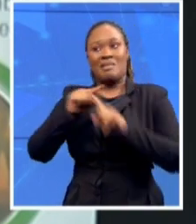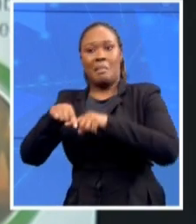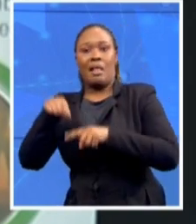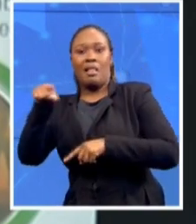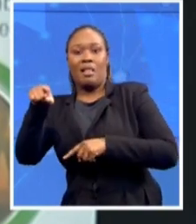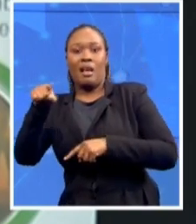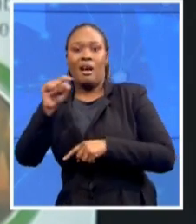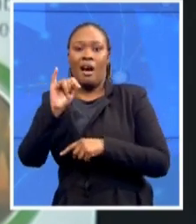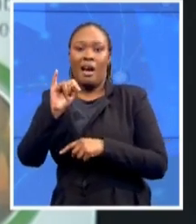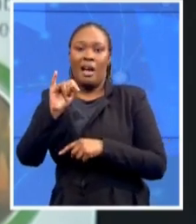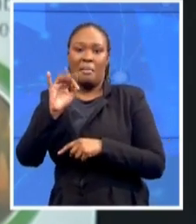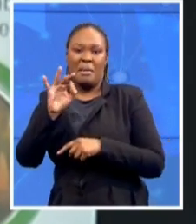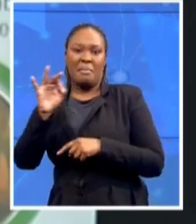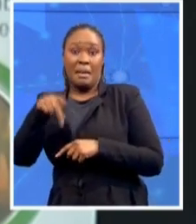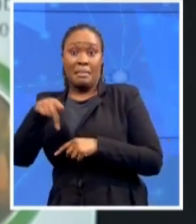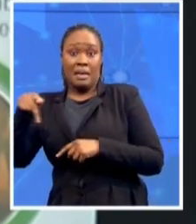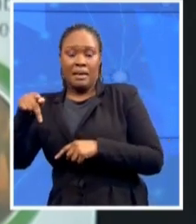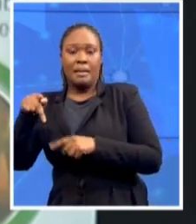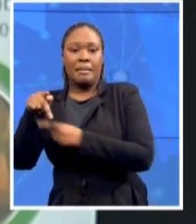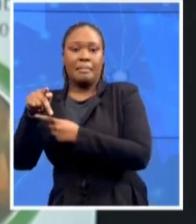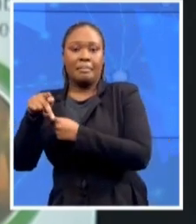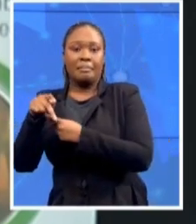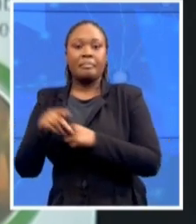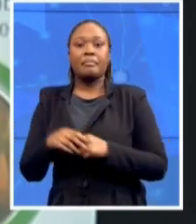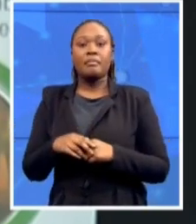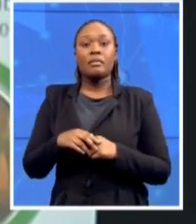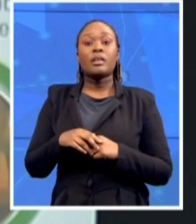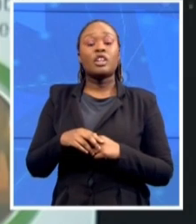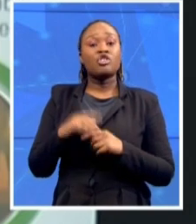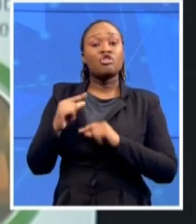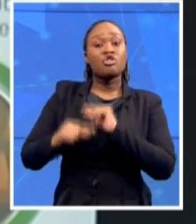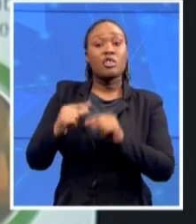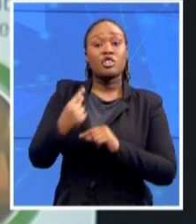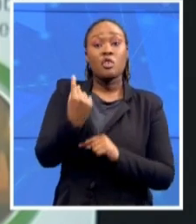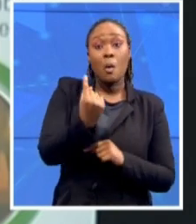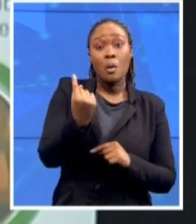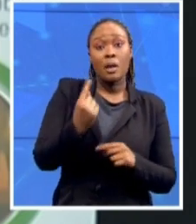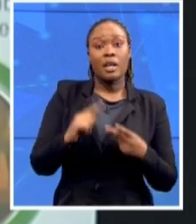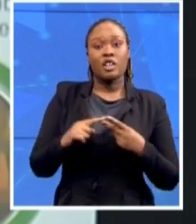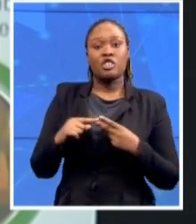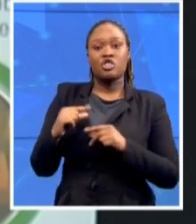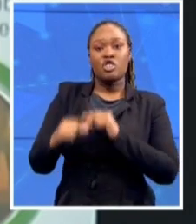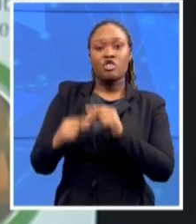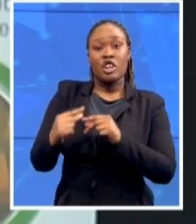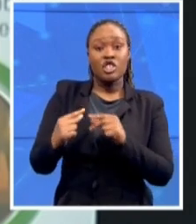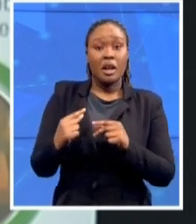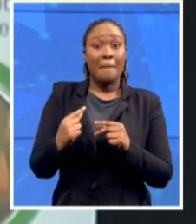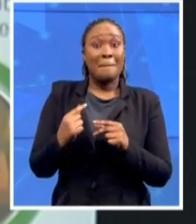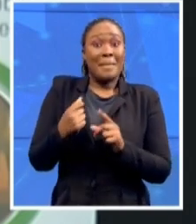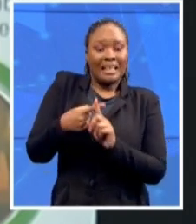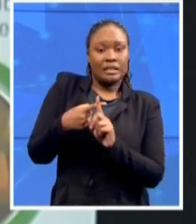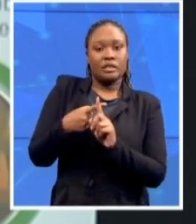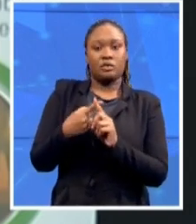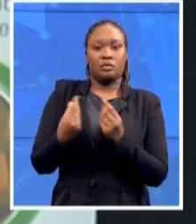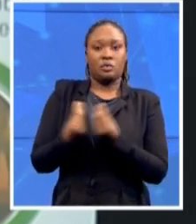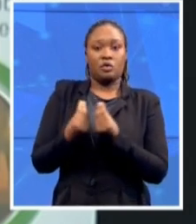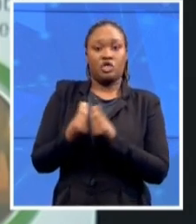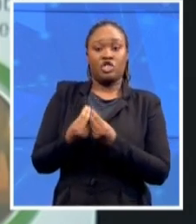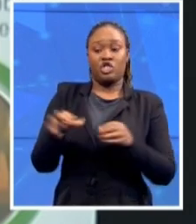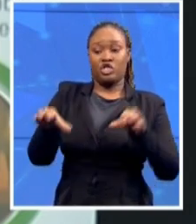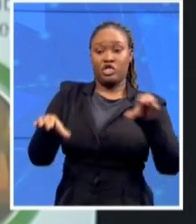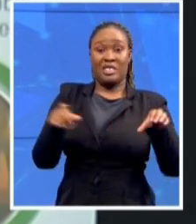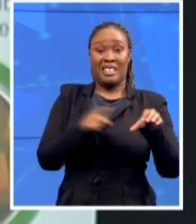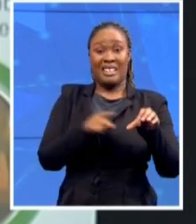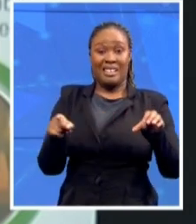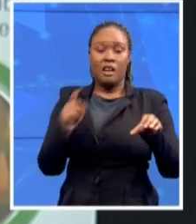only, generation plus storage, and storage only. It is crucial to us that we are not only able